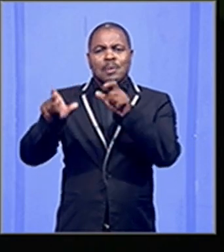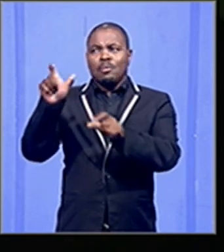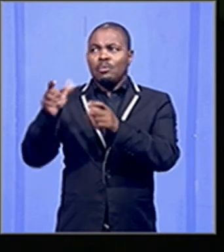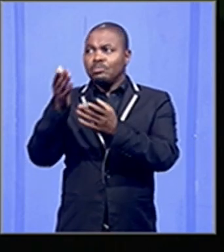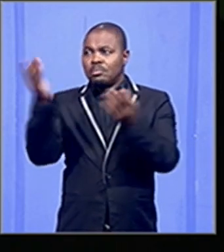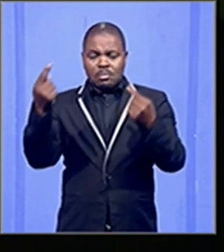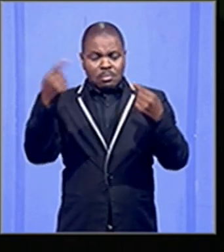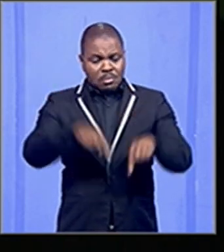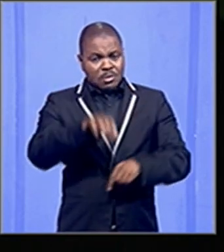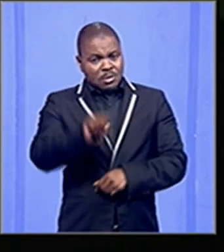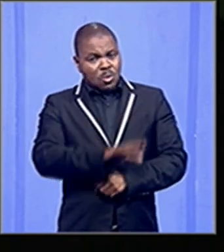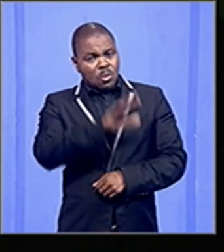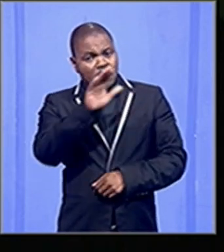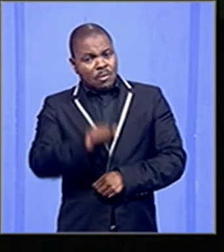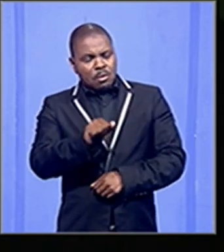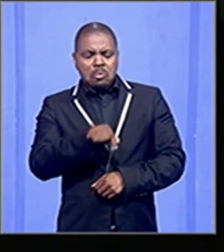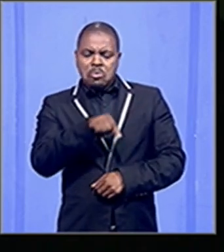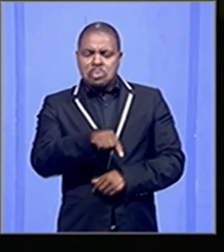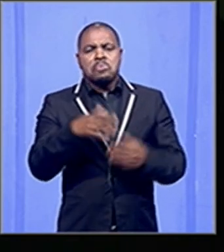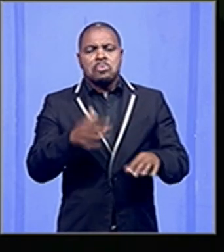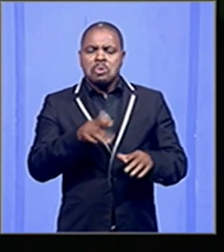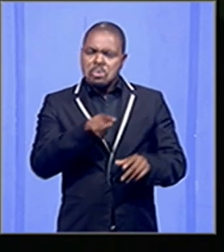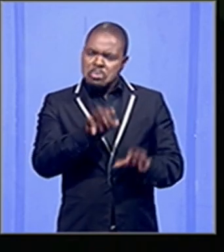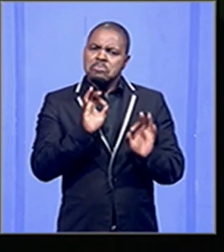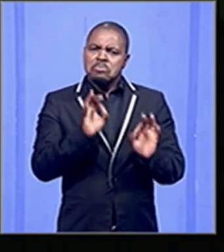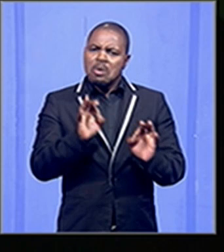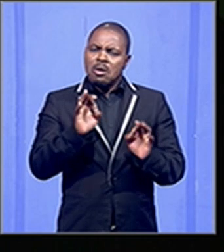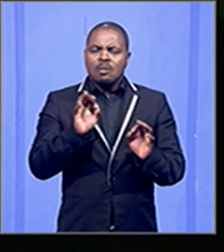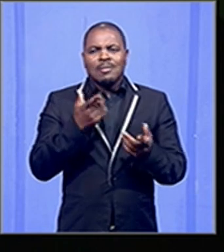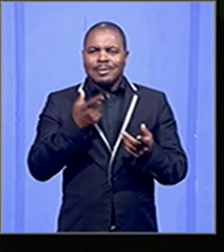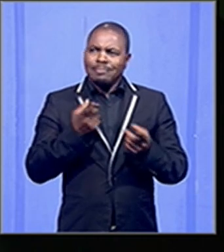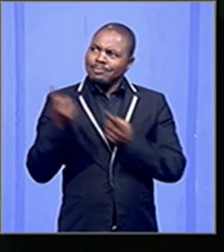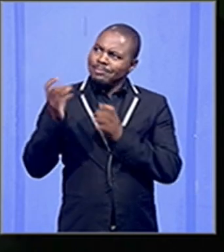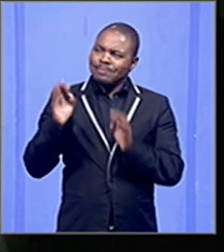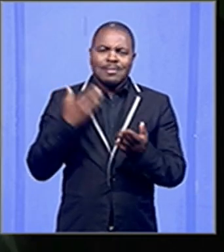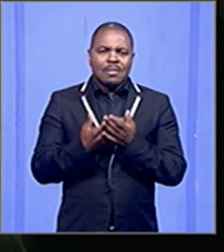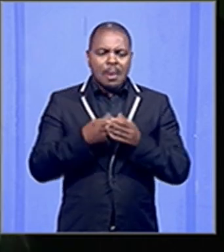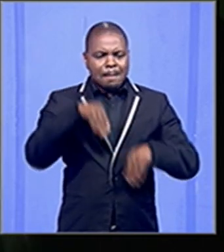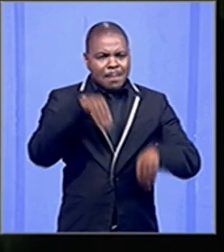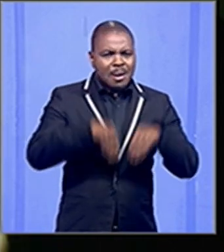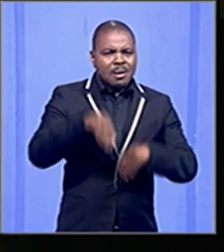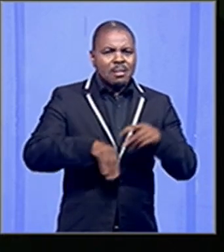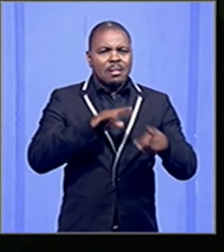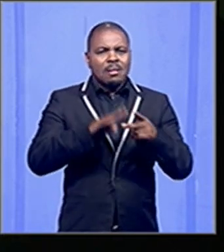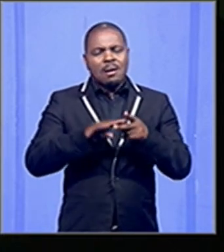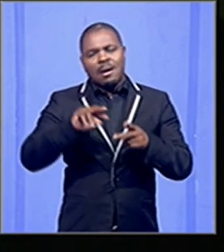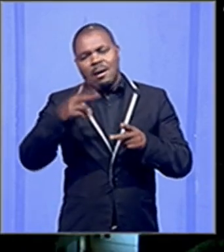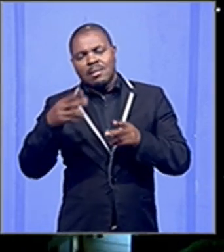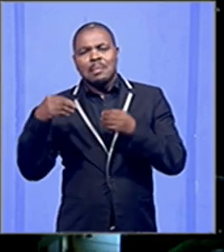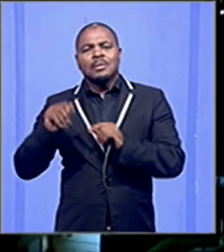Africa continues to be an attractive destination for miners and associated